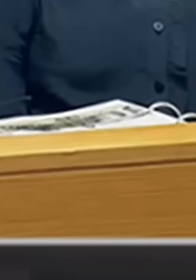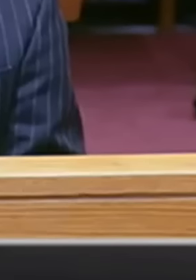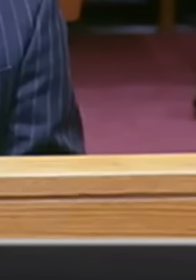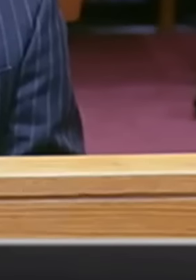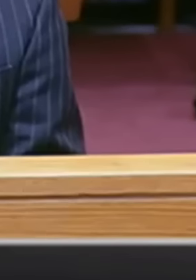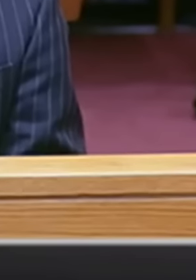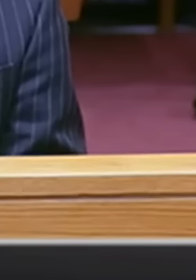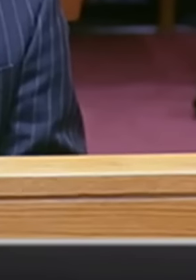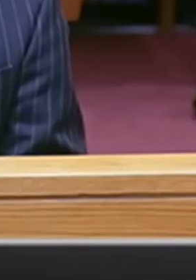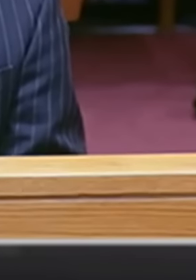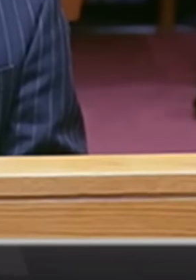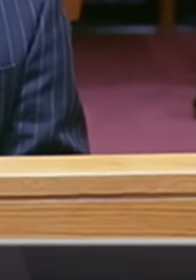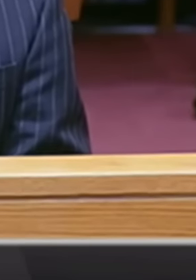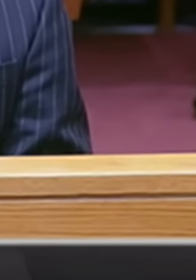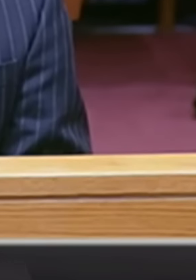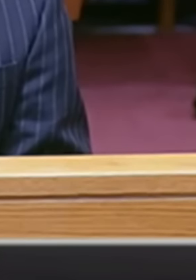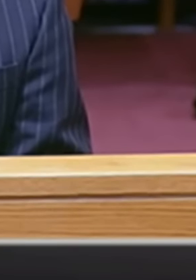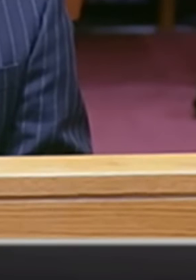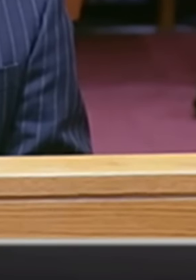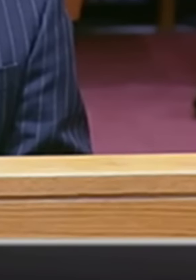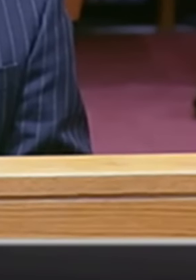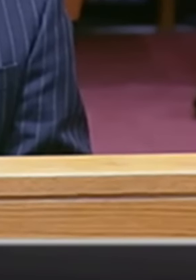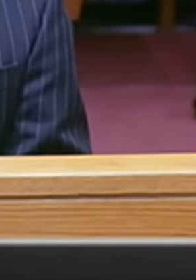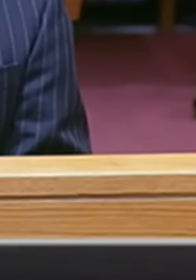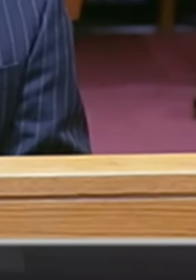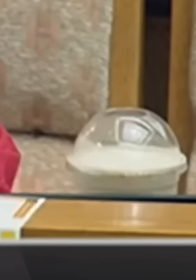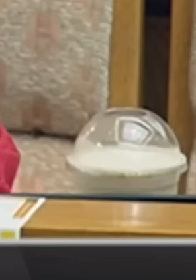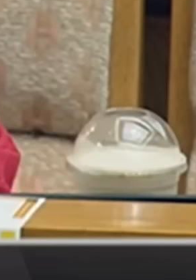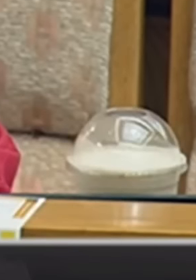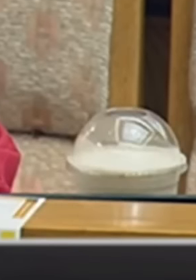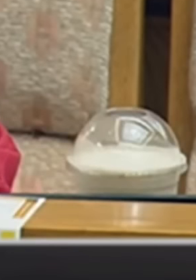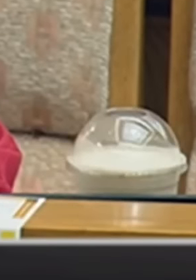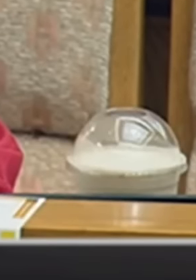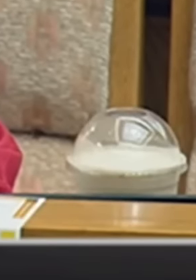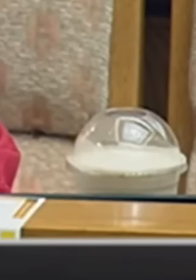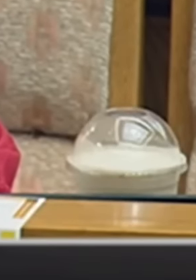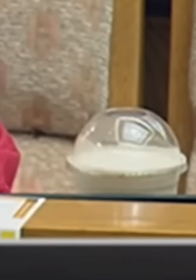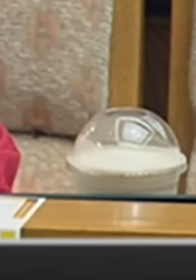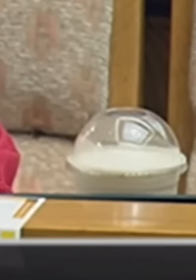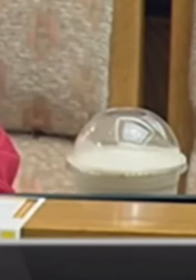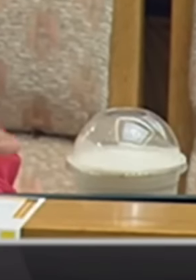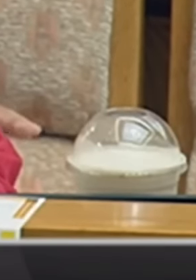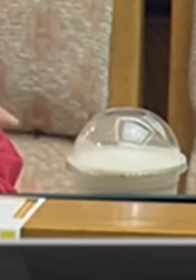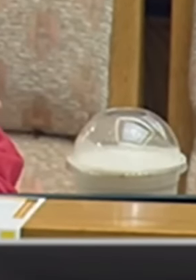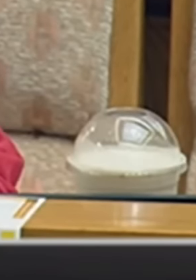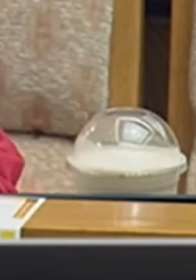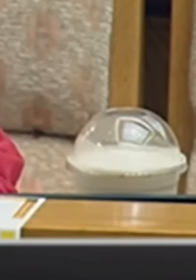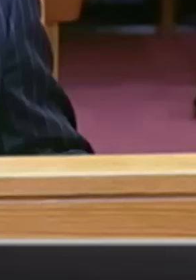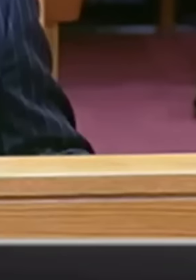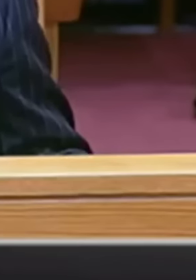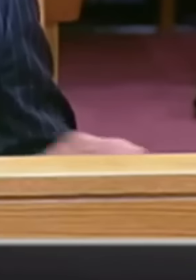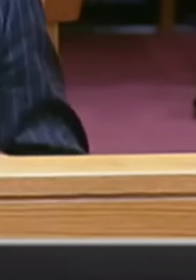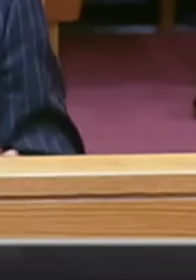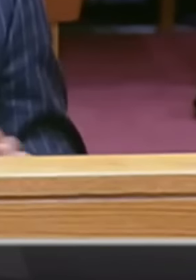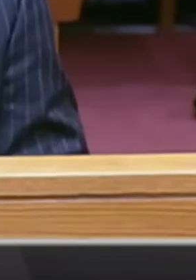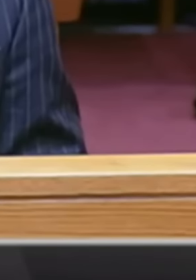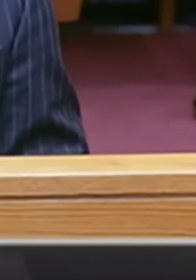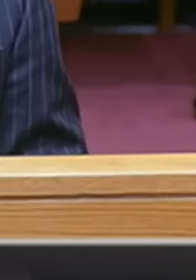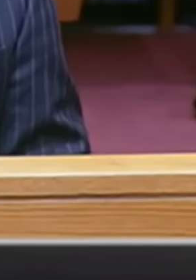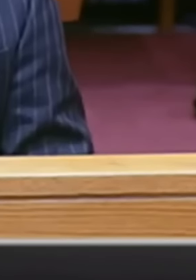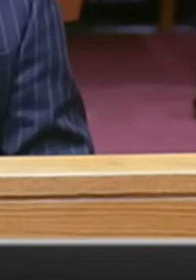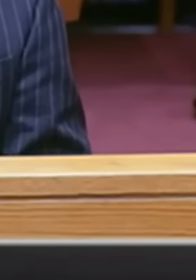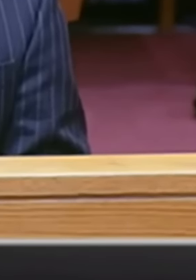la sepolesa le laolang ho tsamaiswa ha thepa o fane ka moralo wa mehato e latetsweng ha o ajwa tendera